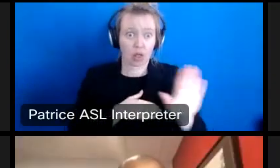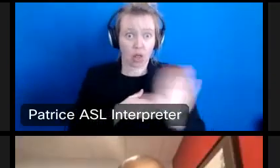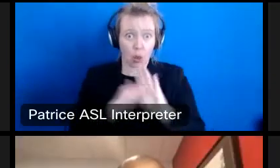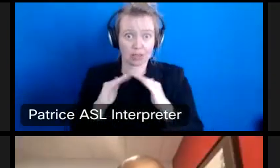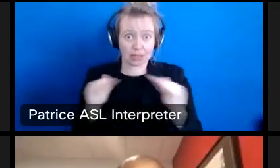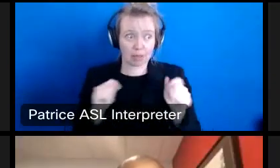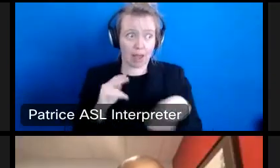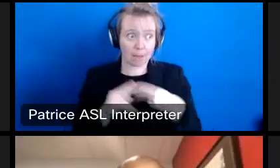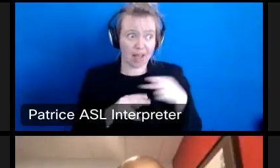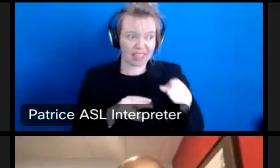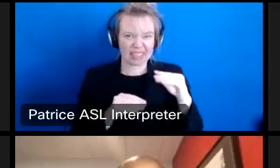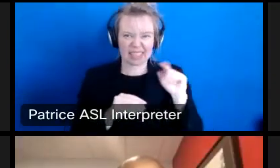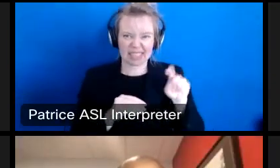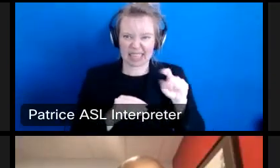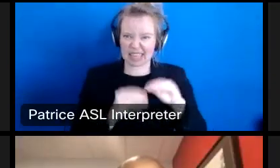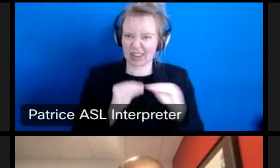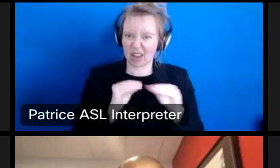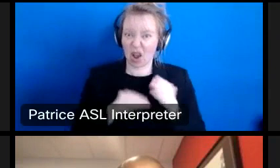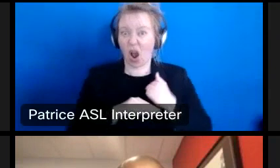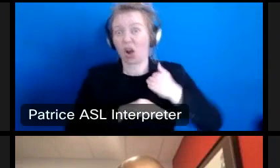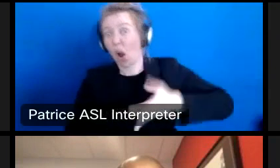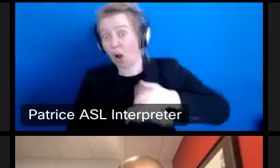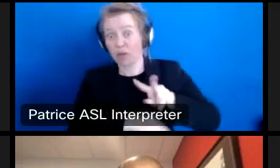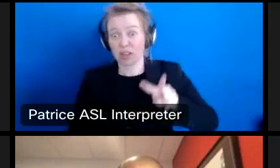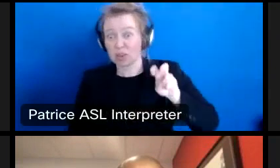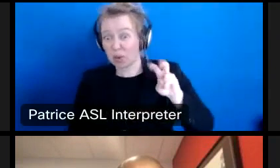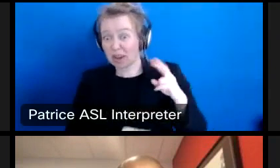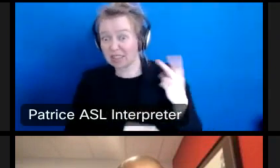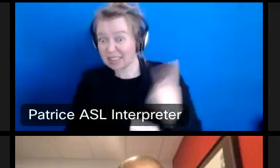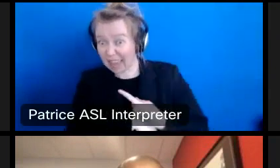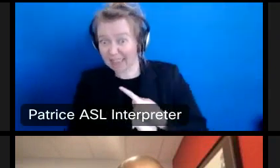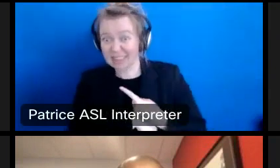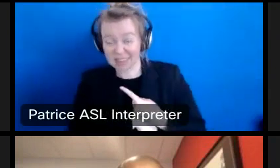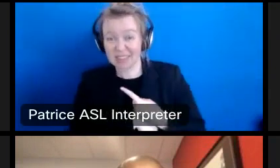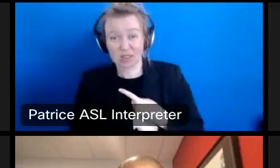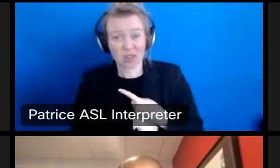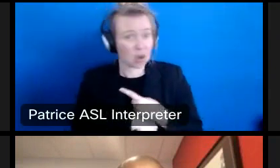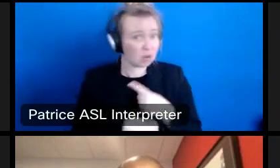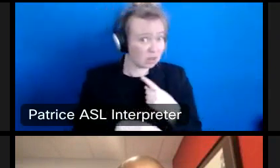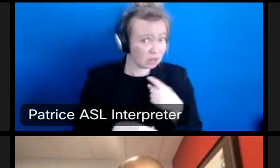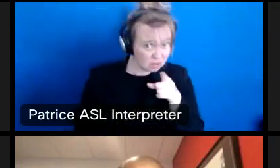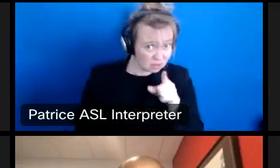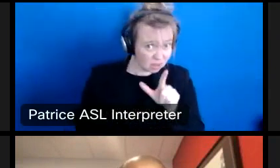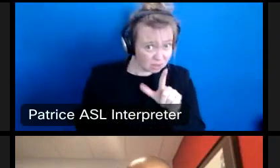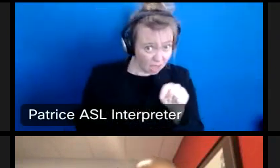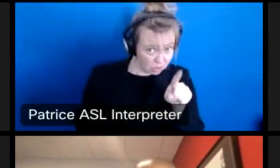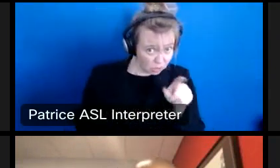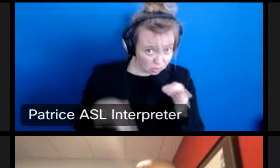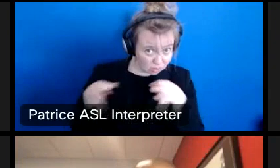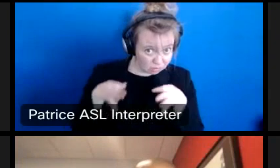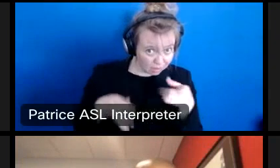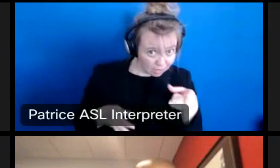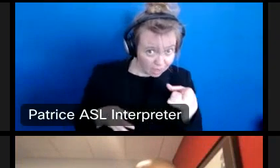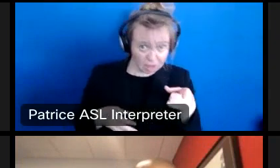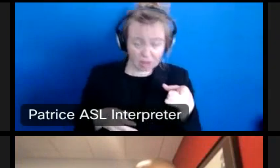repairs? Some of them are over 200 days. So I don't know, Director Lott, if you want to talk to that, but